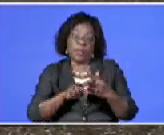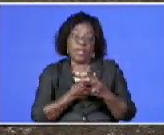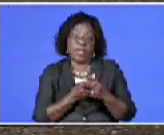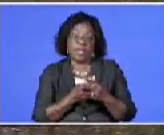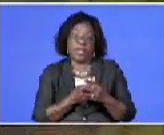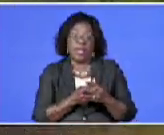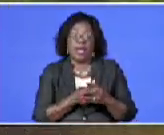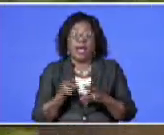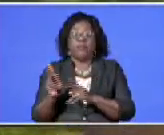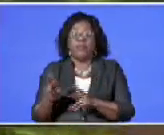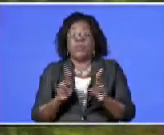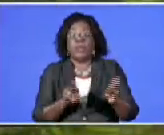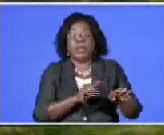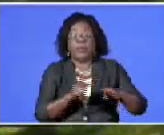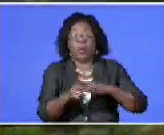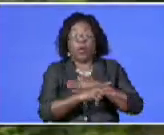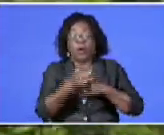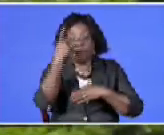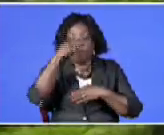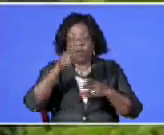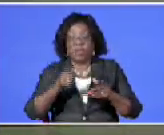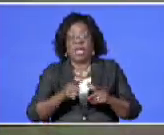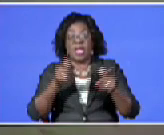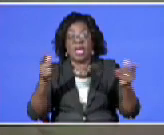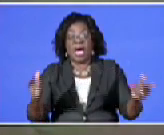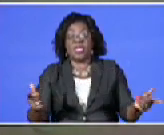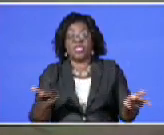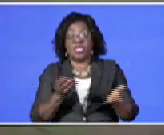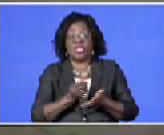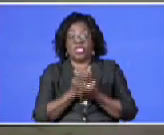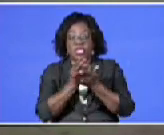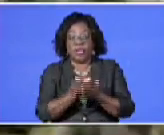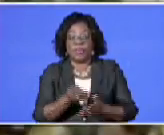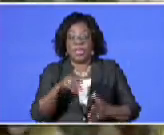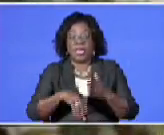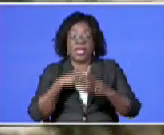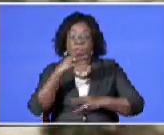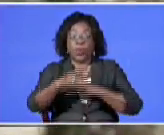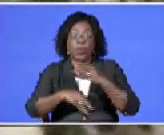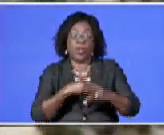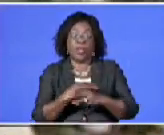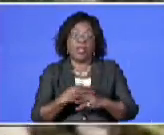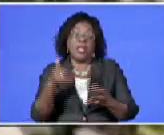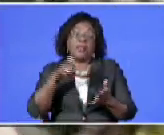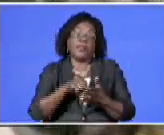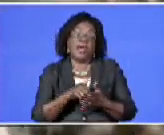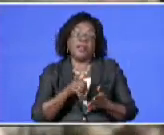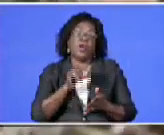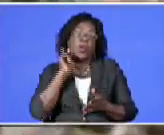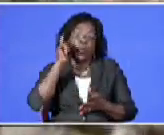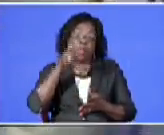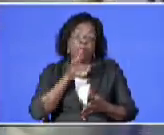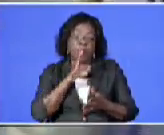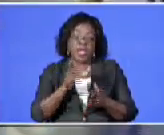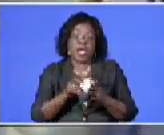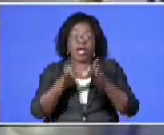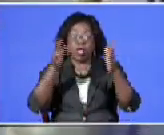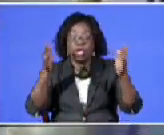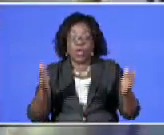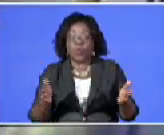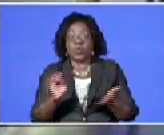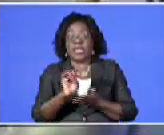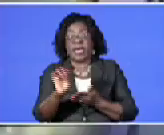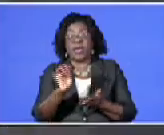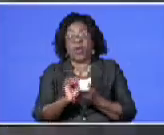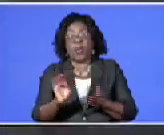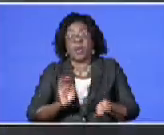largest ships in the world, and that in itself is a huge economic boost. This would be followed by the construction of a